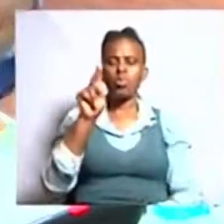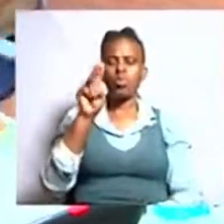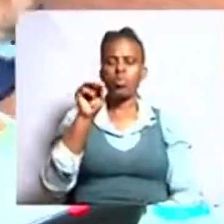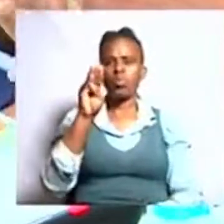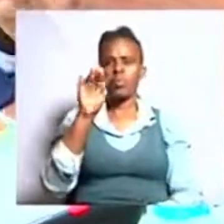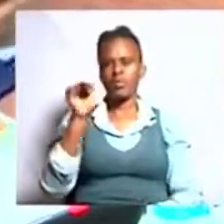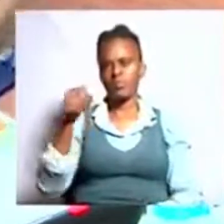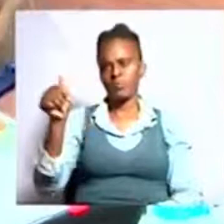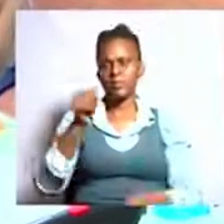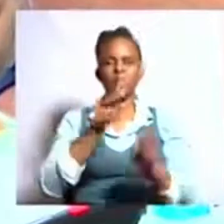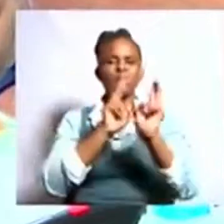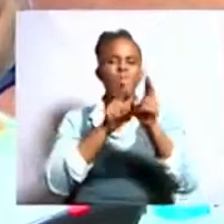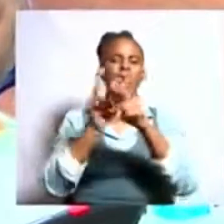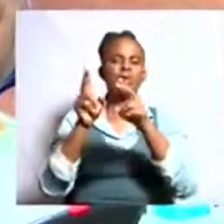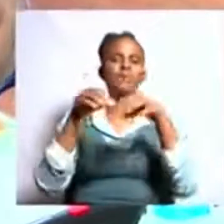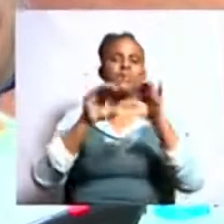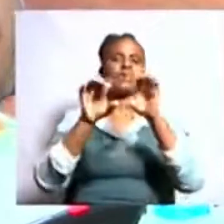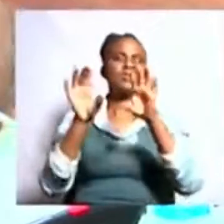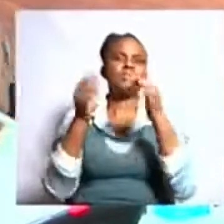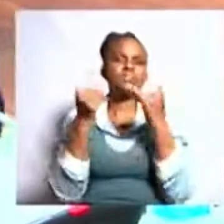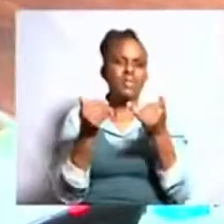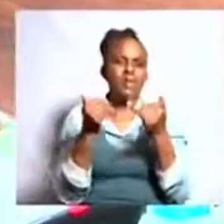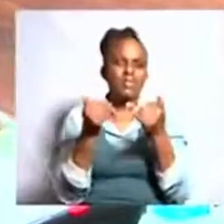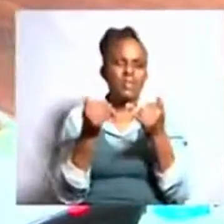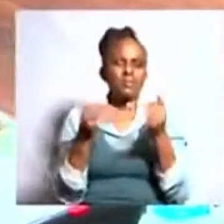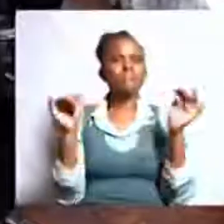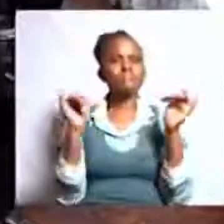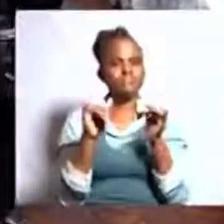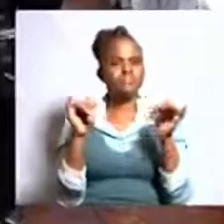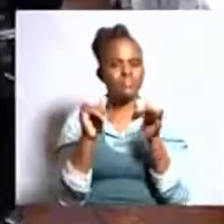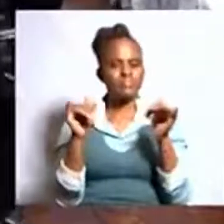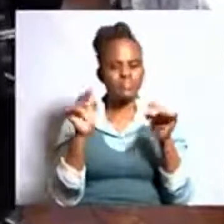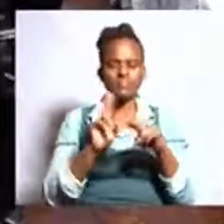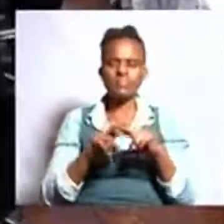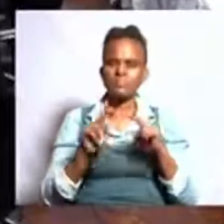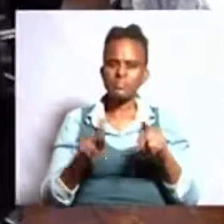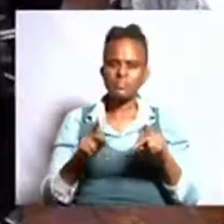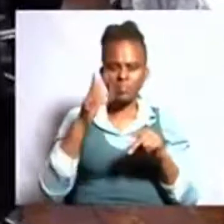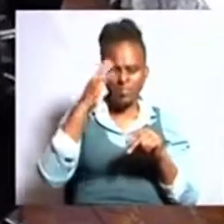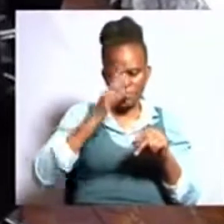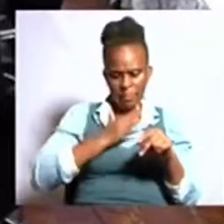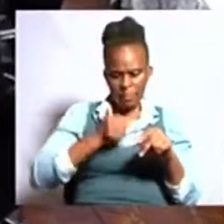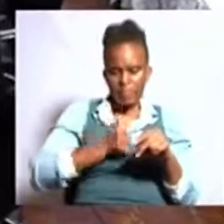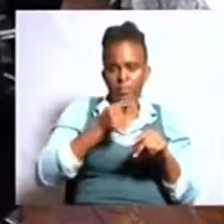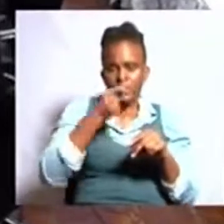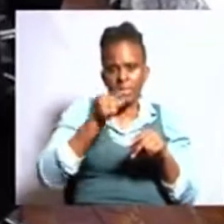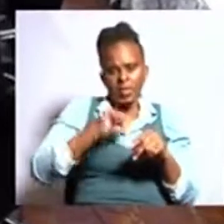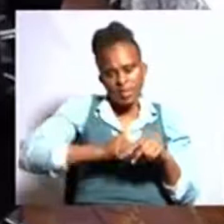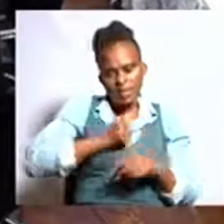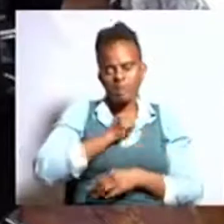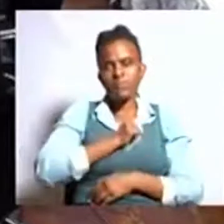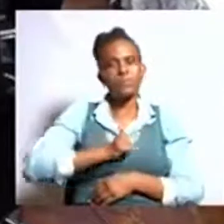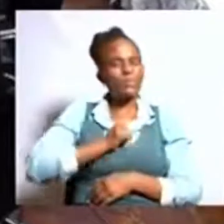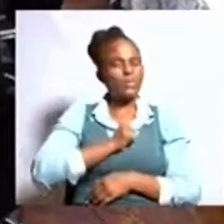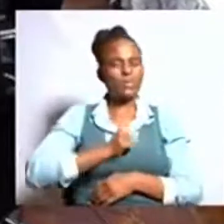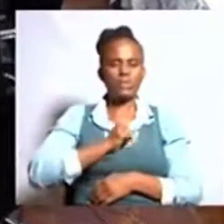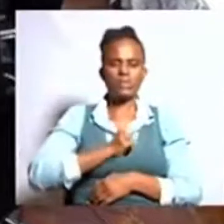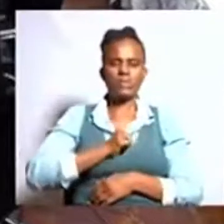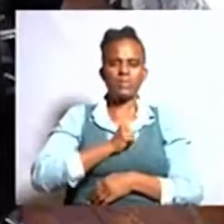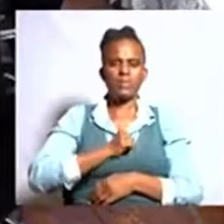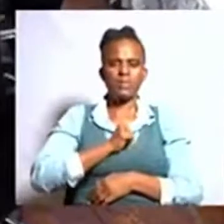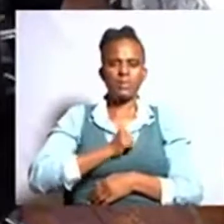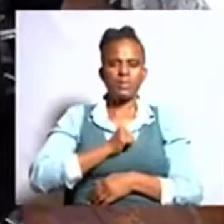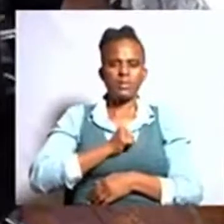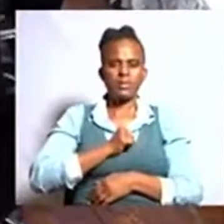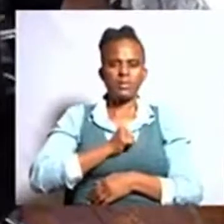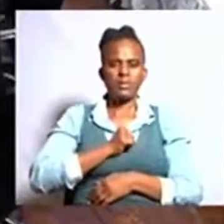can you proceed to respond now? Yes, Chair. That's why I say we regret. Honorable